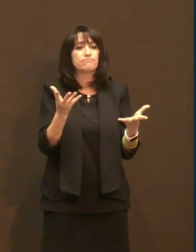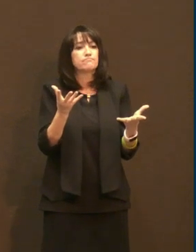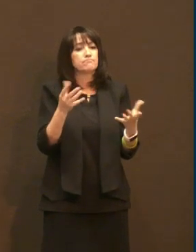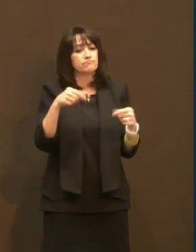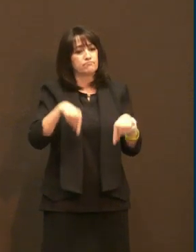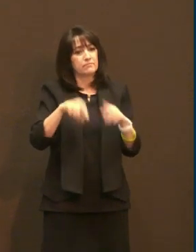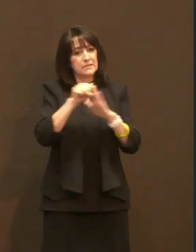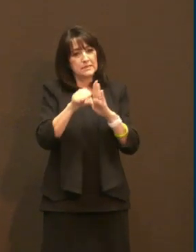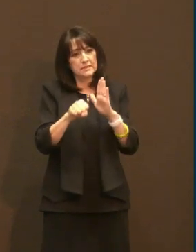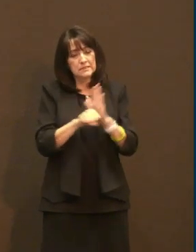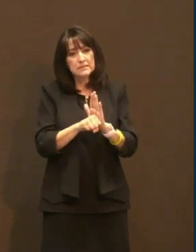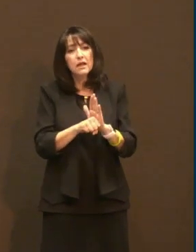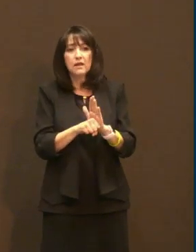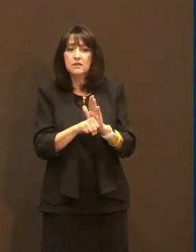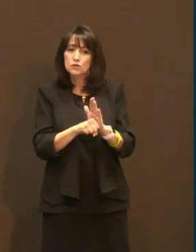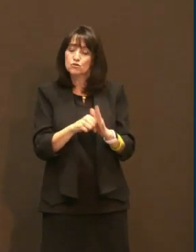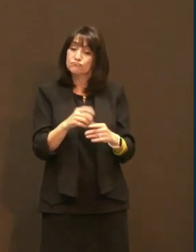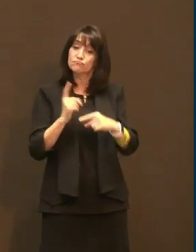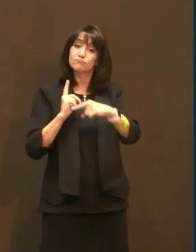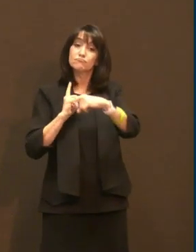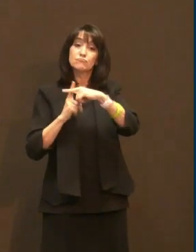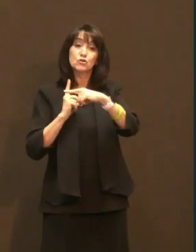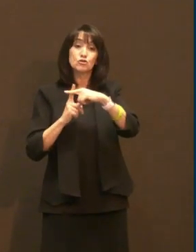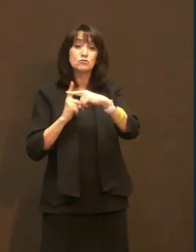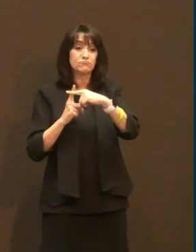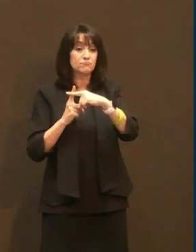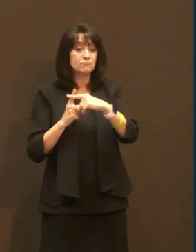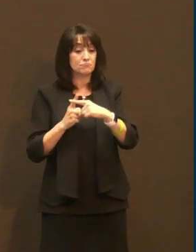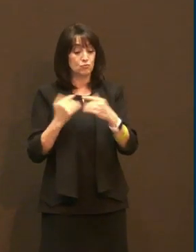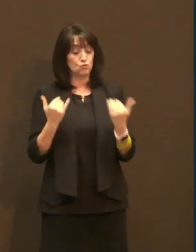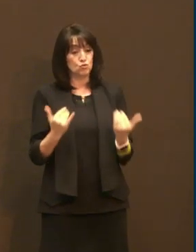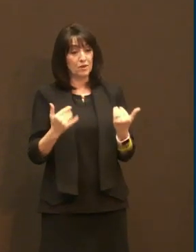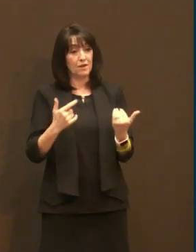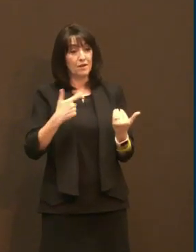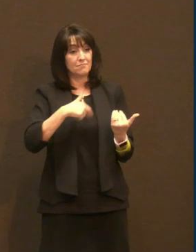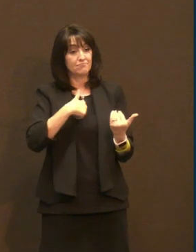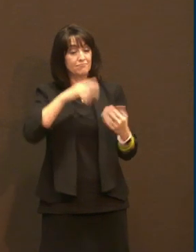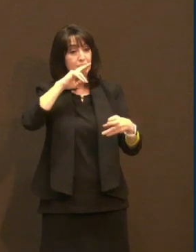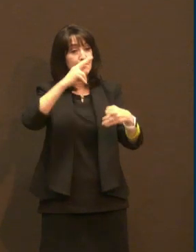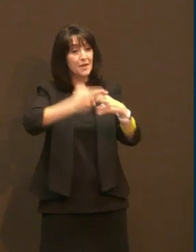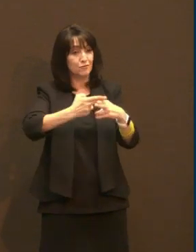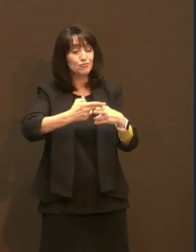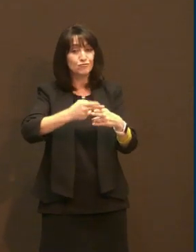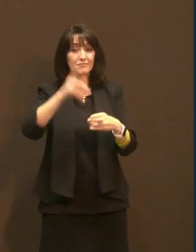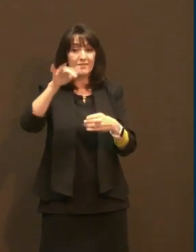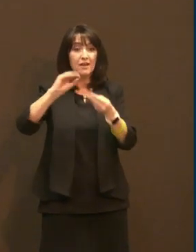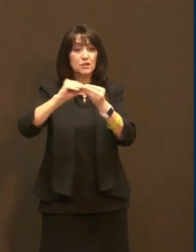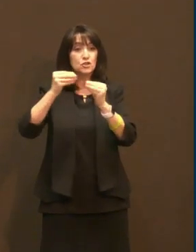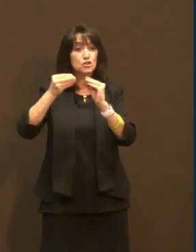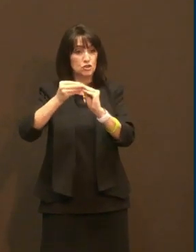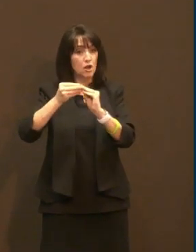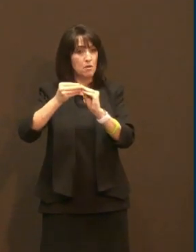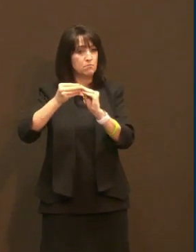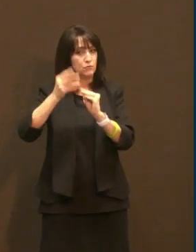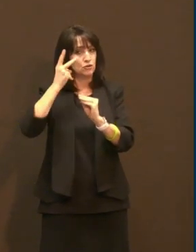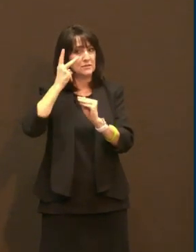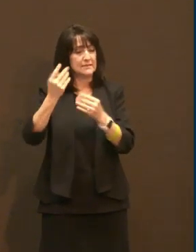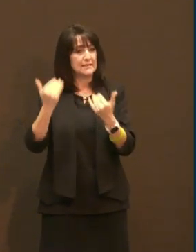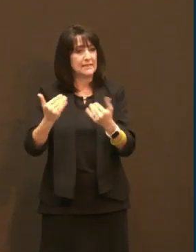COVID-19. Good news today in that we are seeing a flattening of the criteria that we're using to trigger